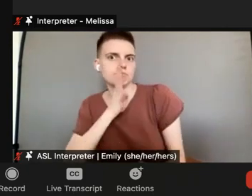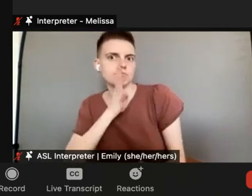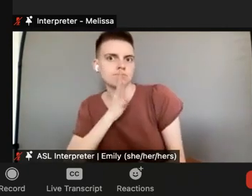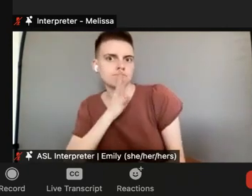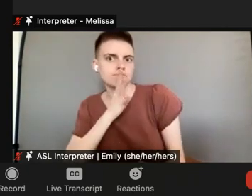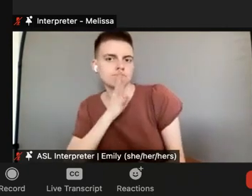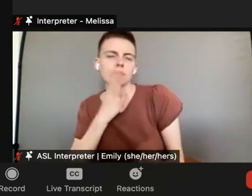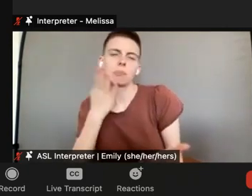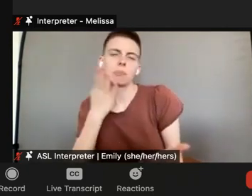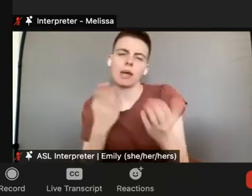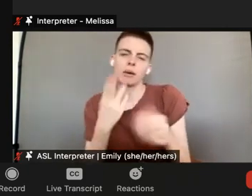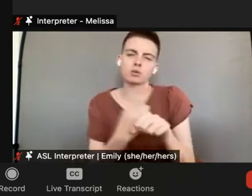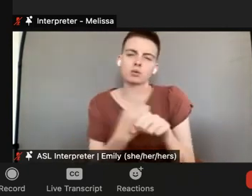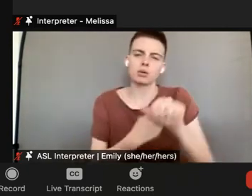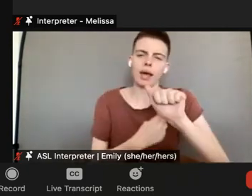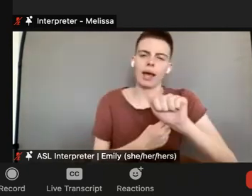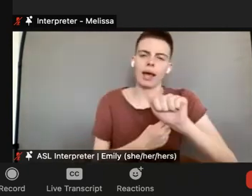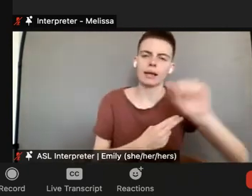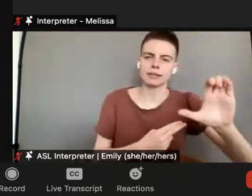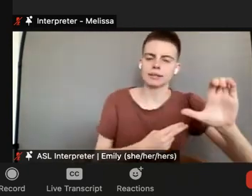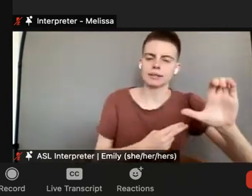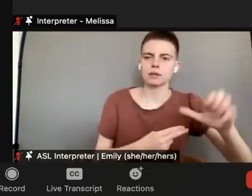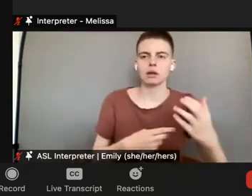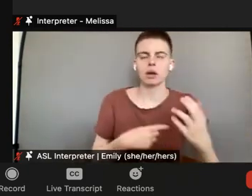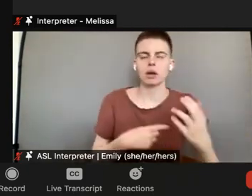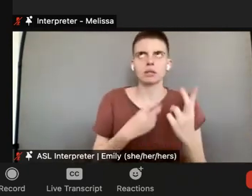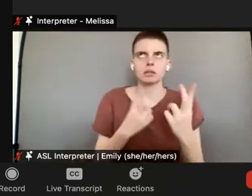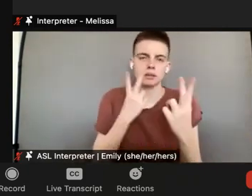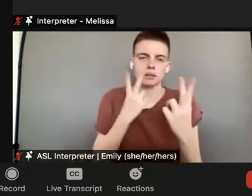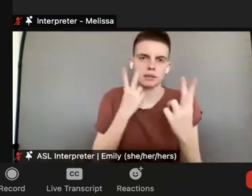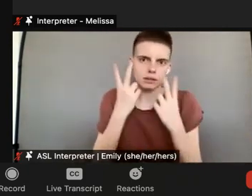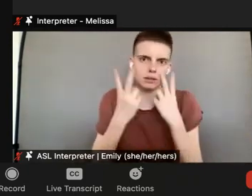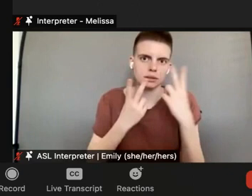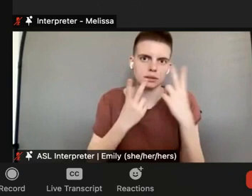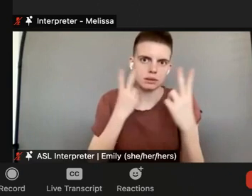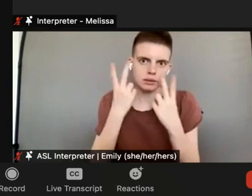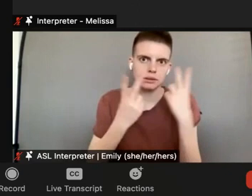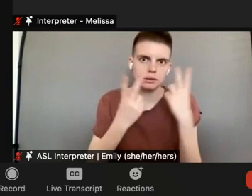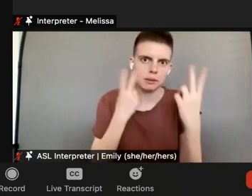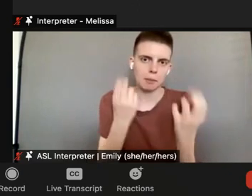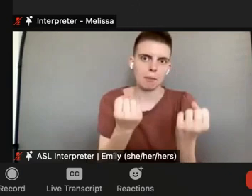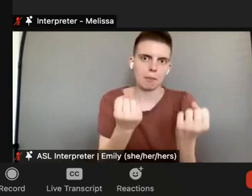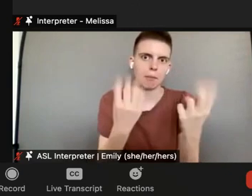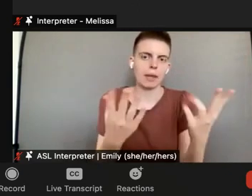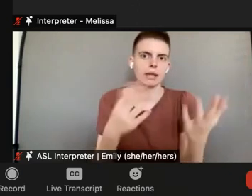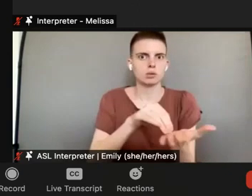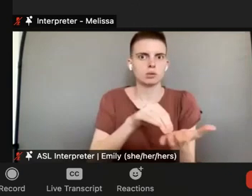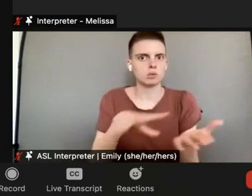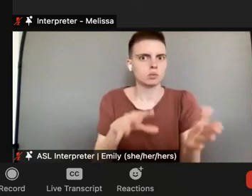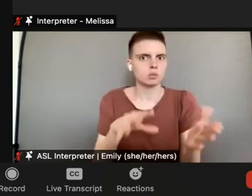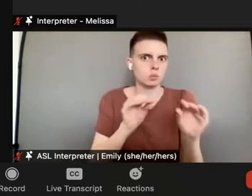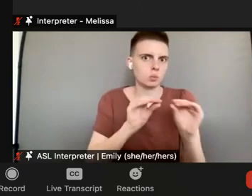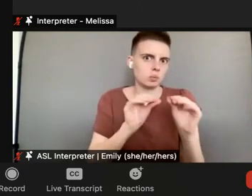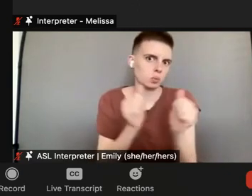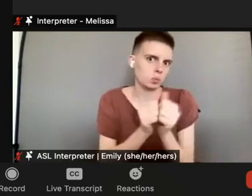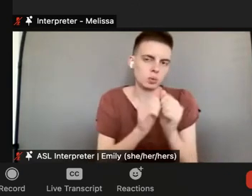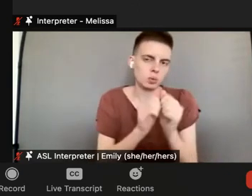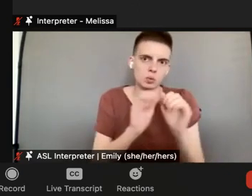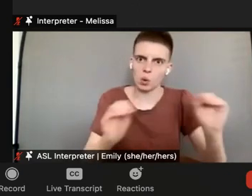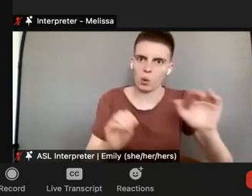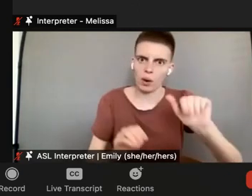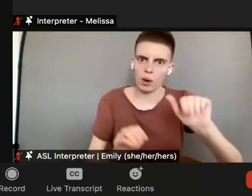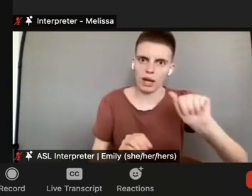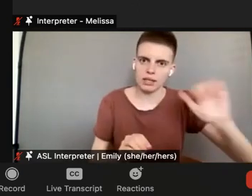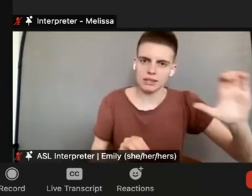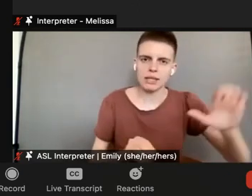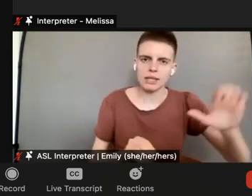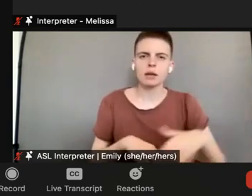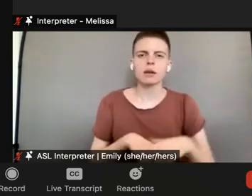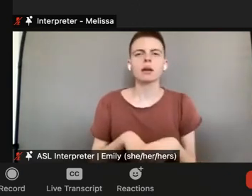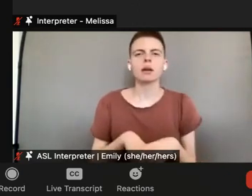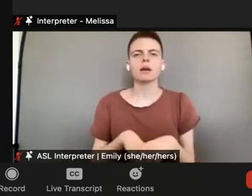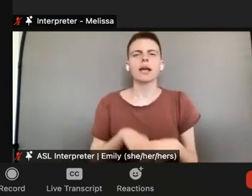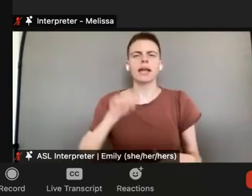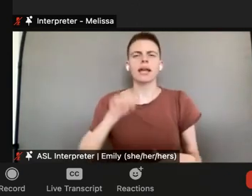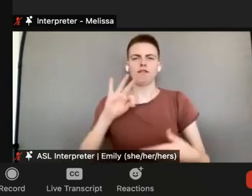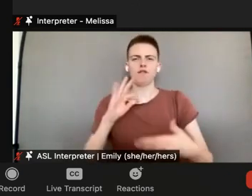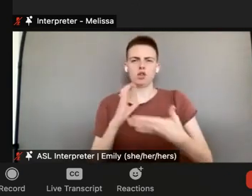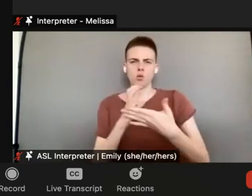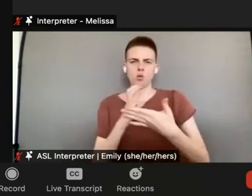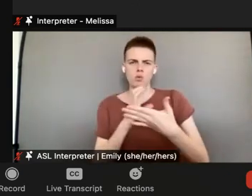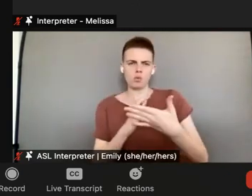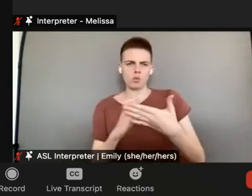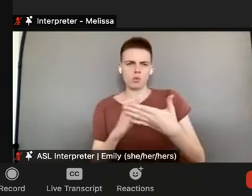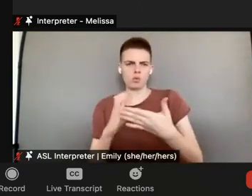I see way too many kids who don't have AAC either. Watch if you watch what